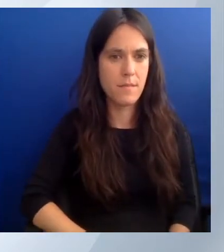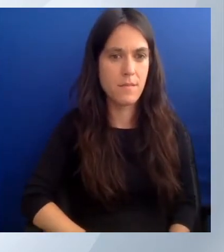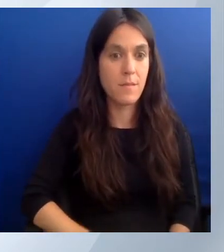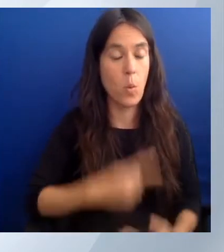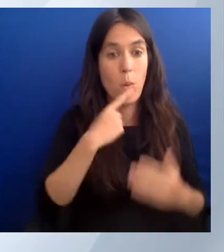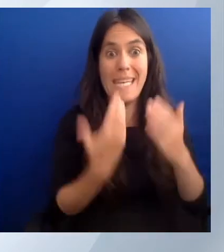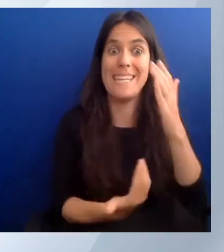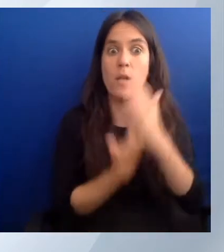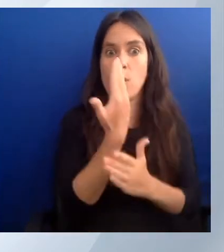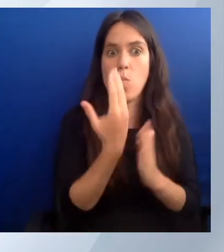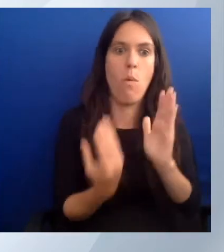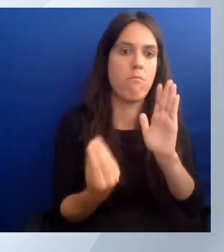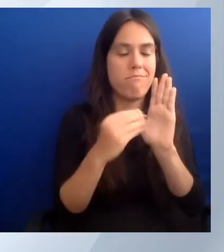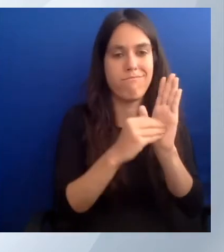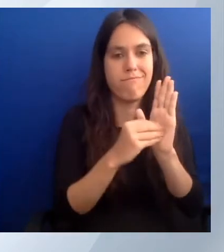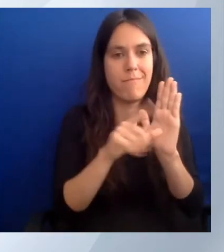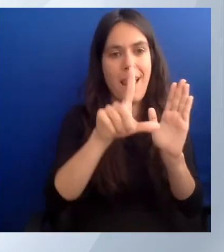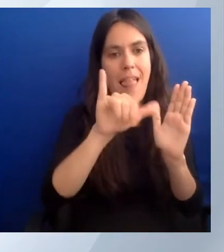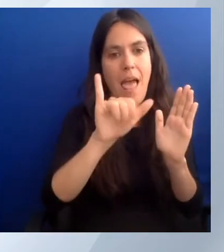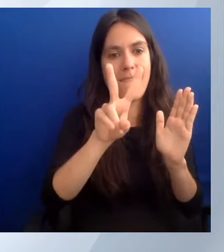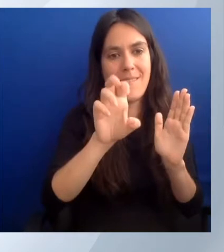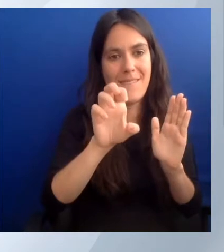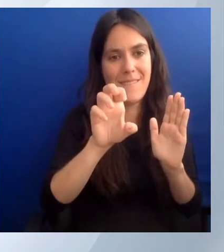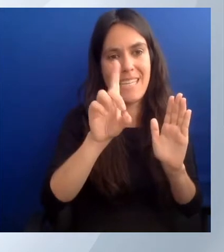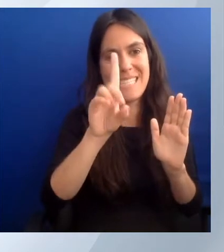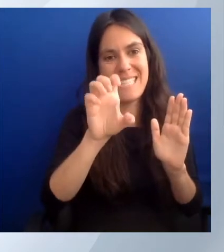this, and we're going to call this Live Demo